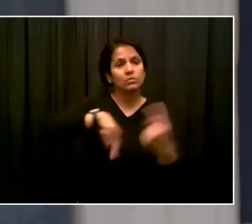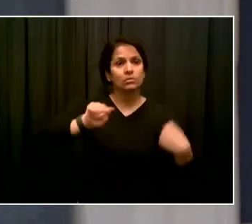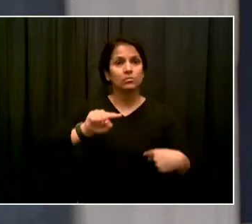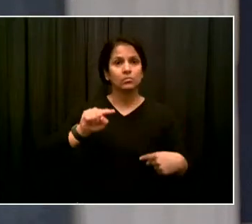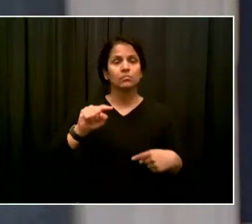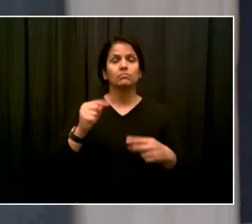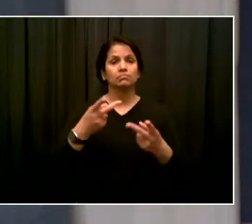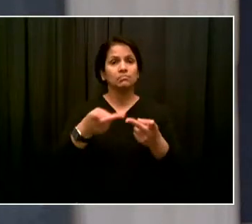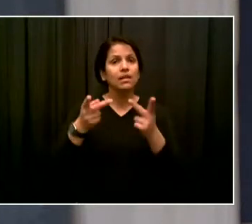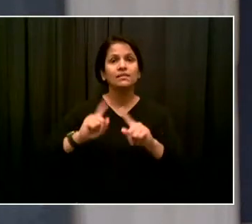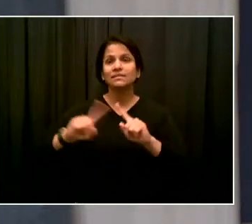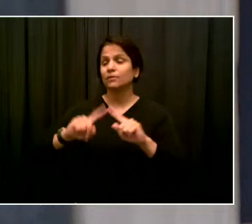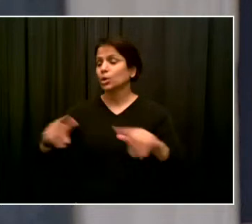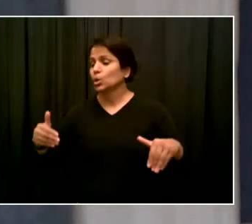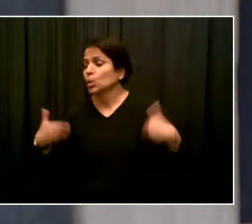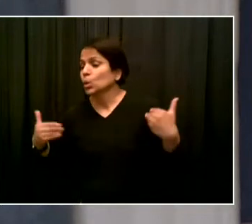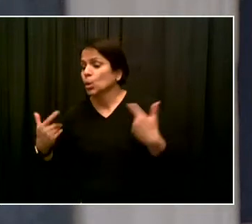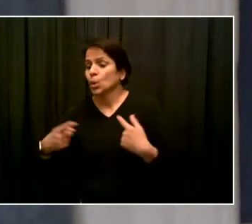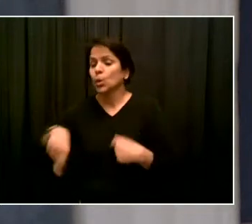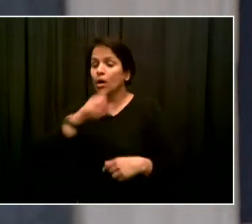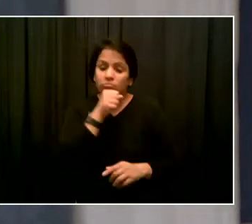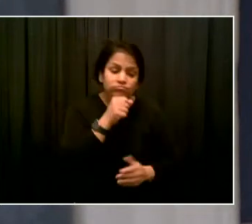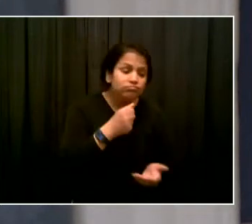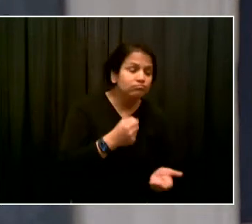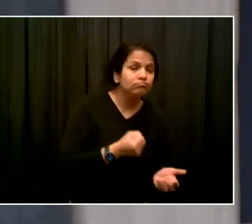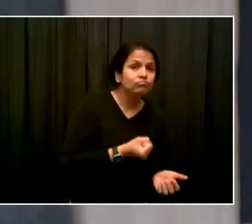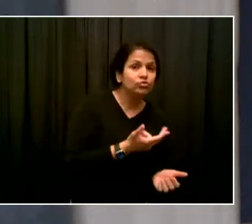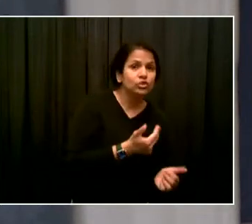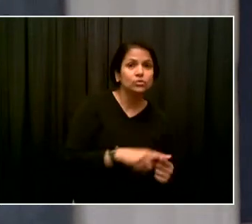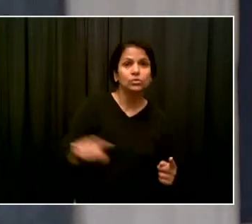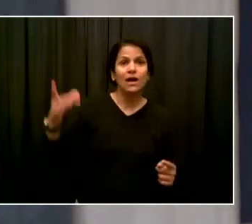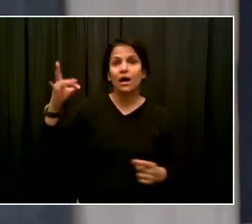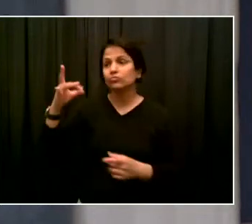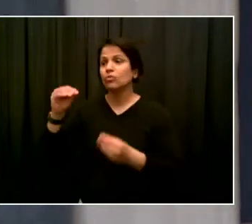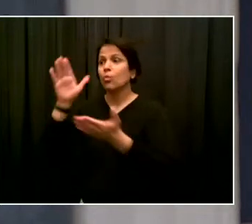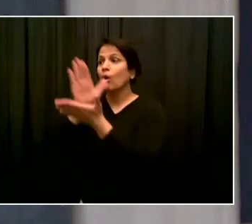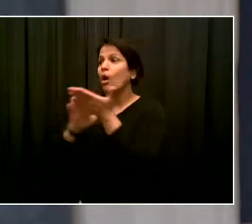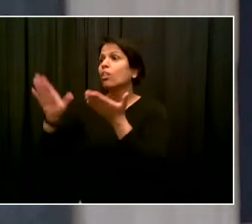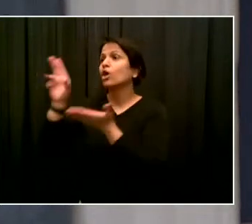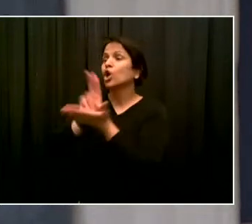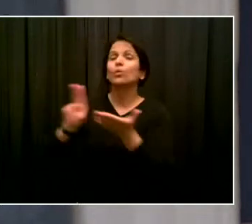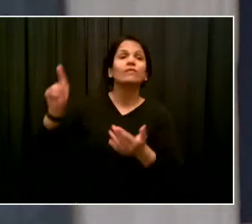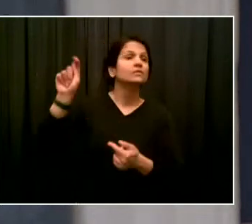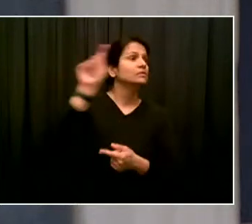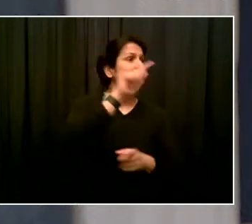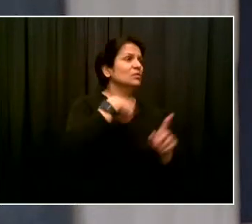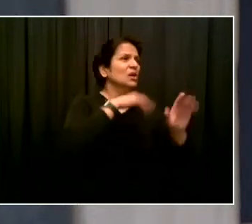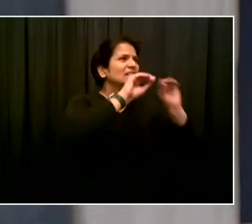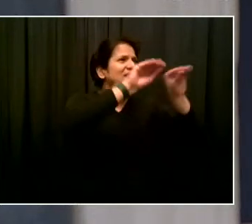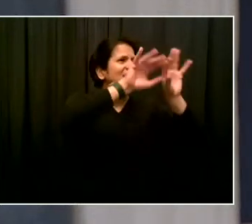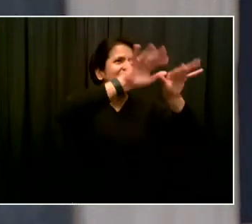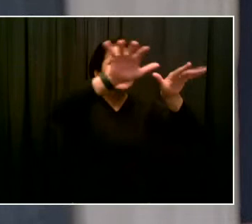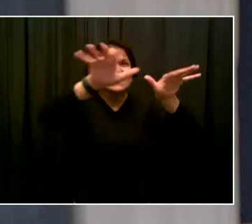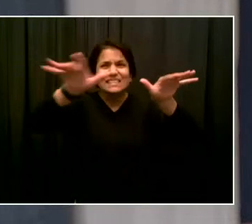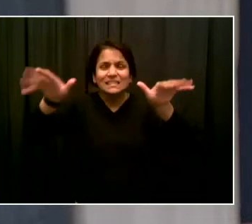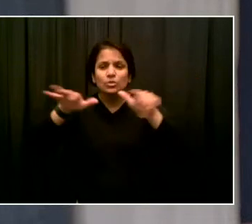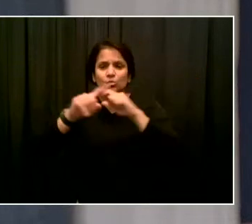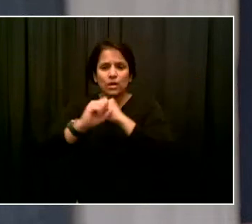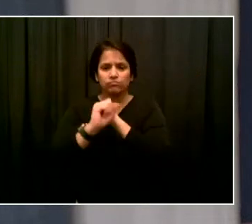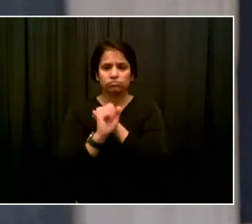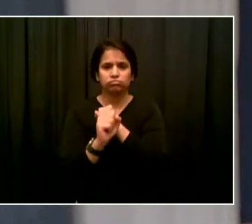partnership with CUNY and DYCD to conduct additional voter outreach, education, and volunteer recruitment.